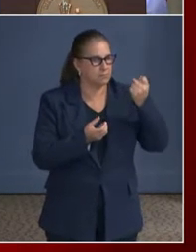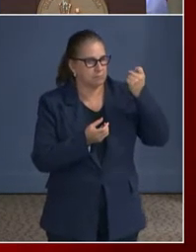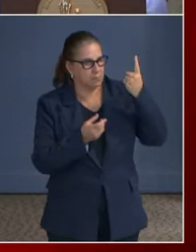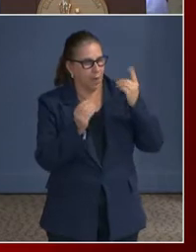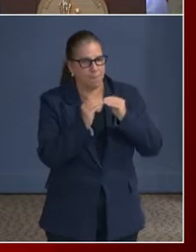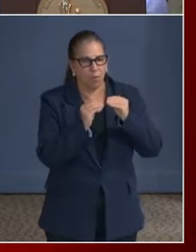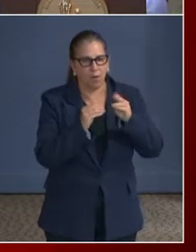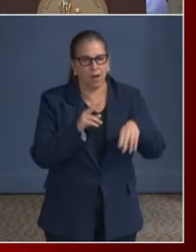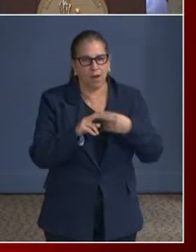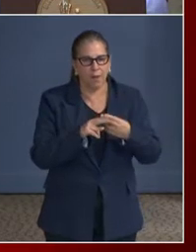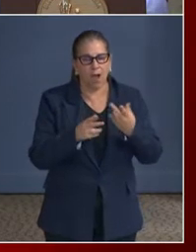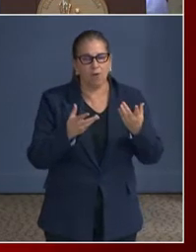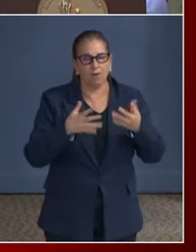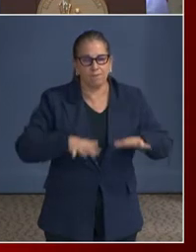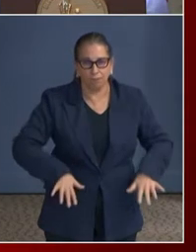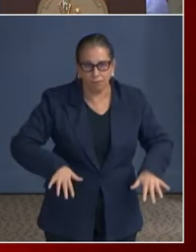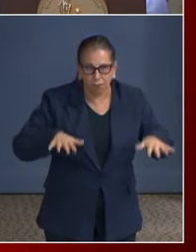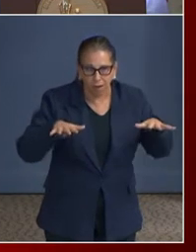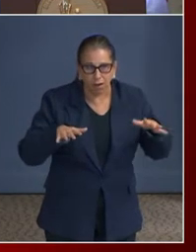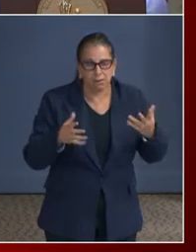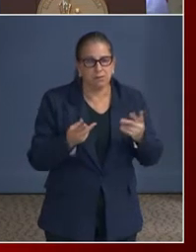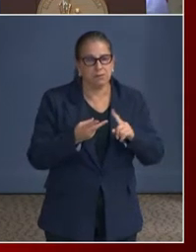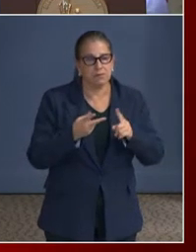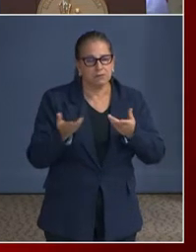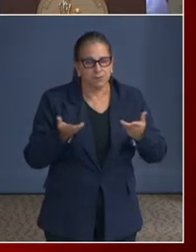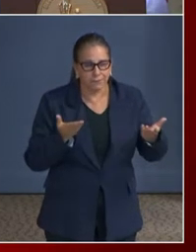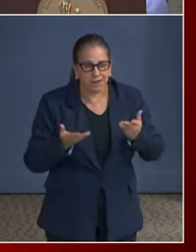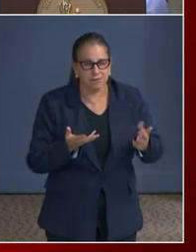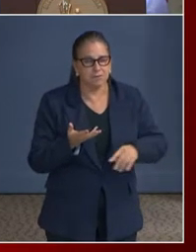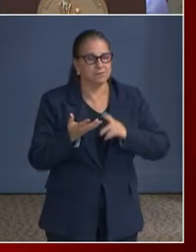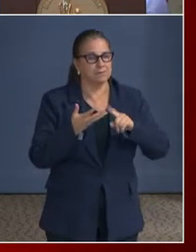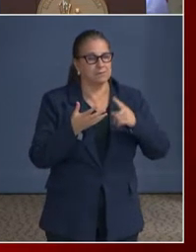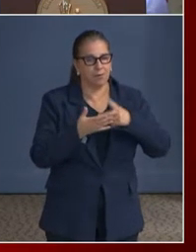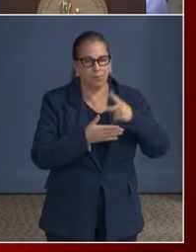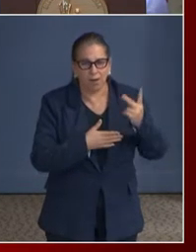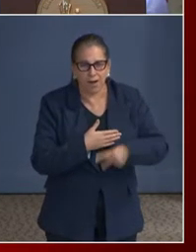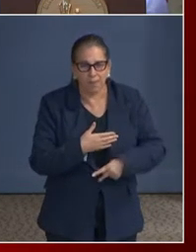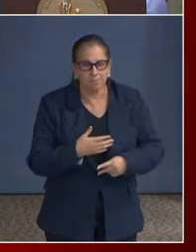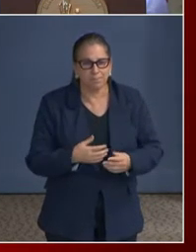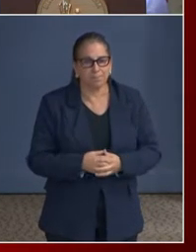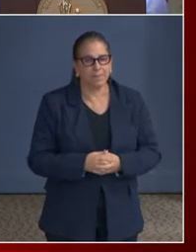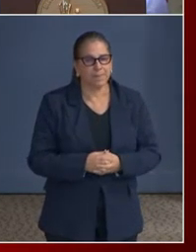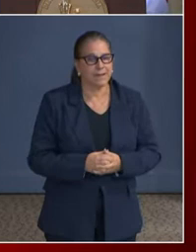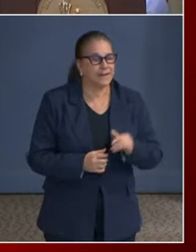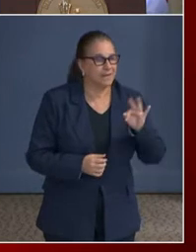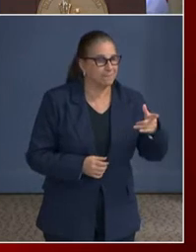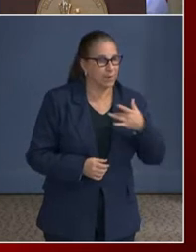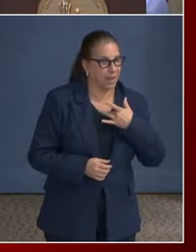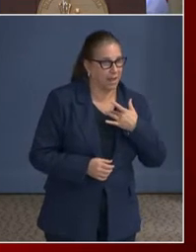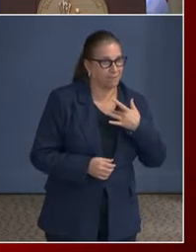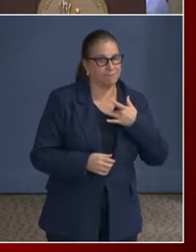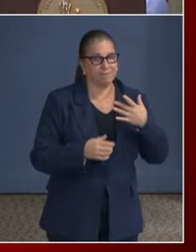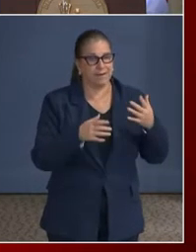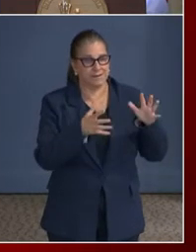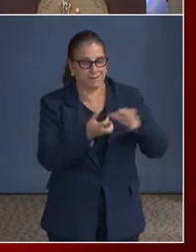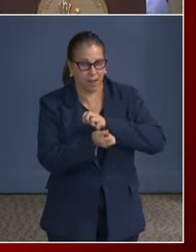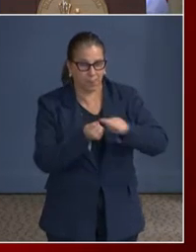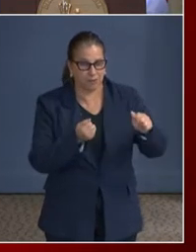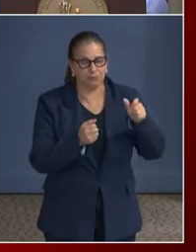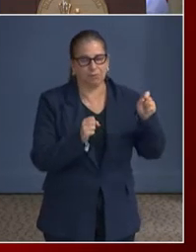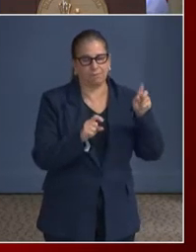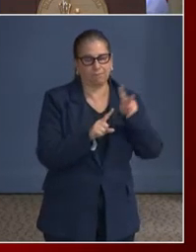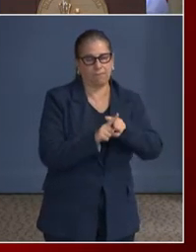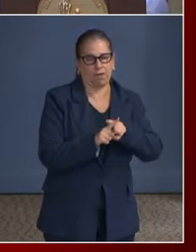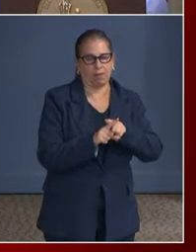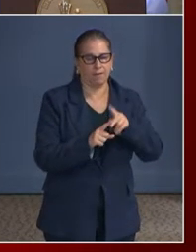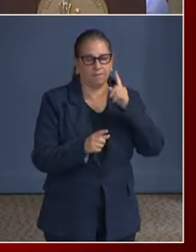backflow valve rebate program and also filing a claim for damages. Residents who experienced flooding